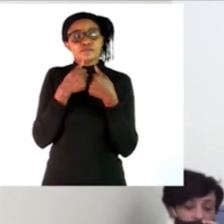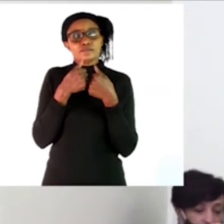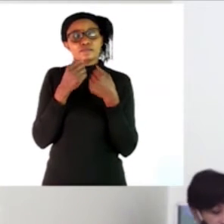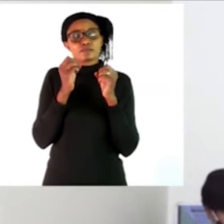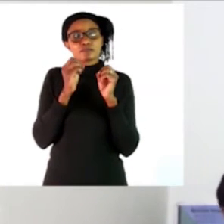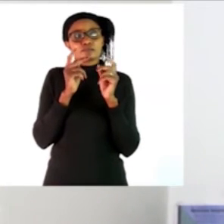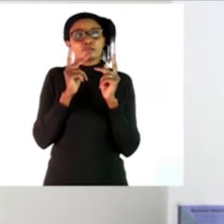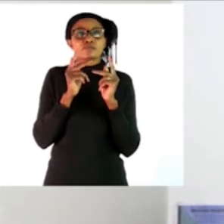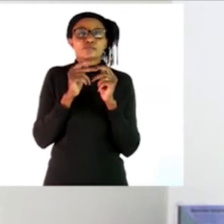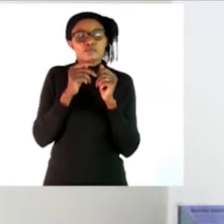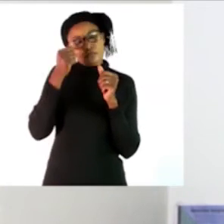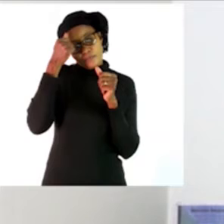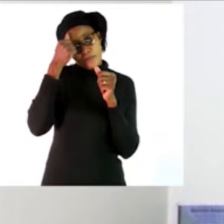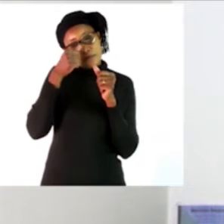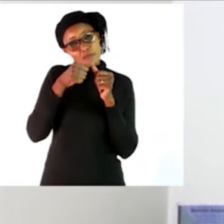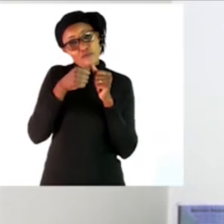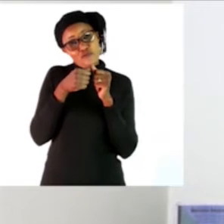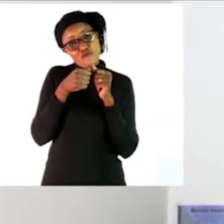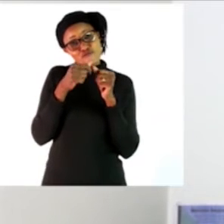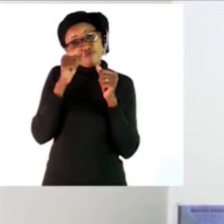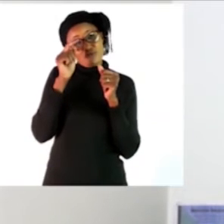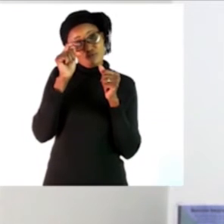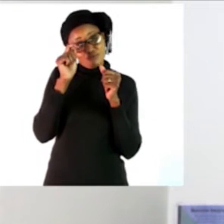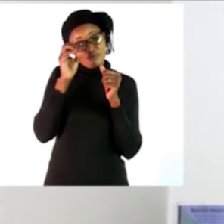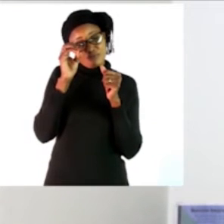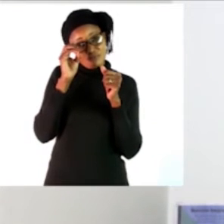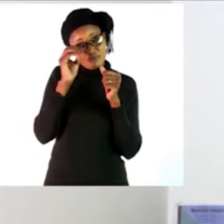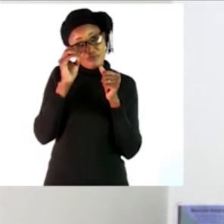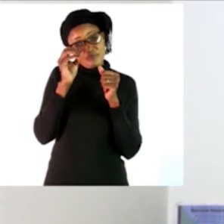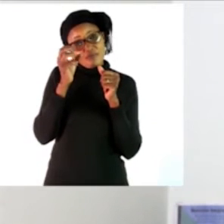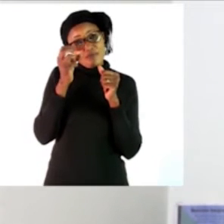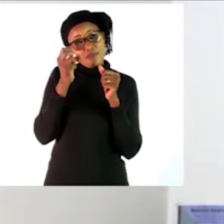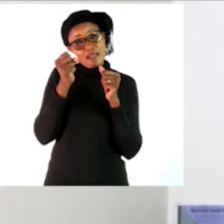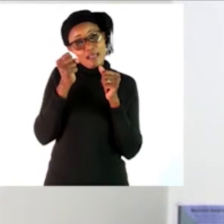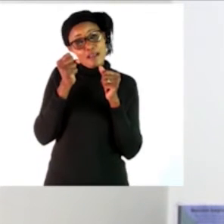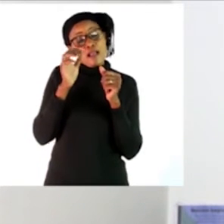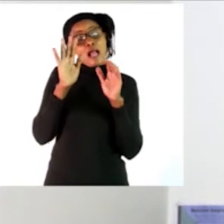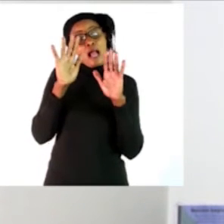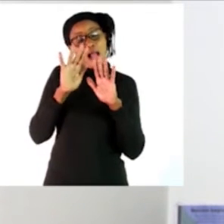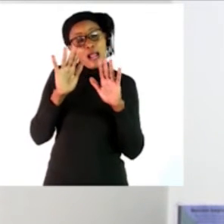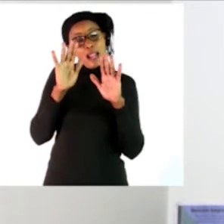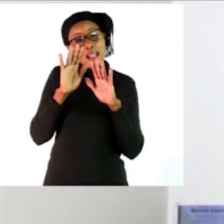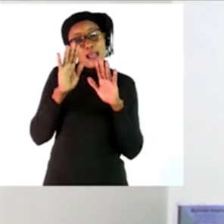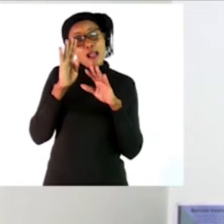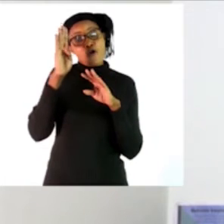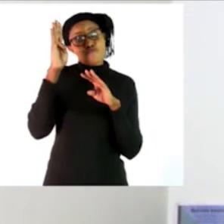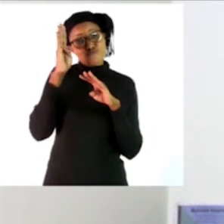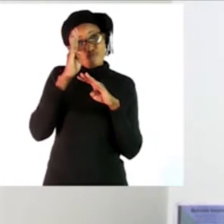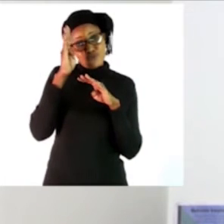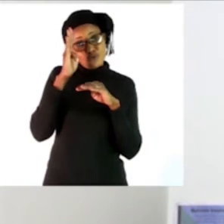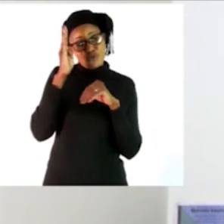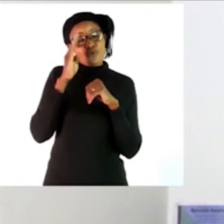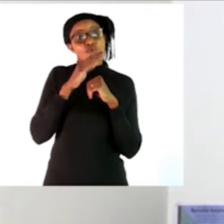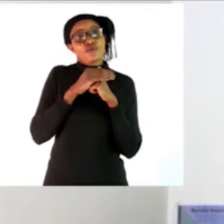Okay, so remember now the word to, we have used the color blue.